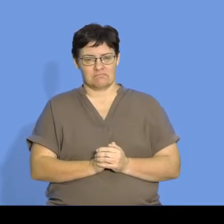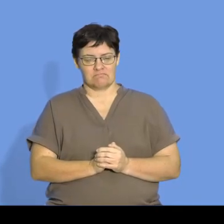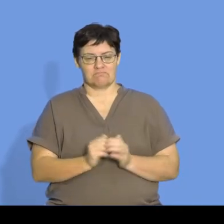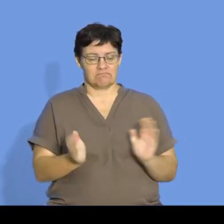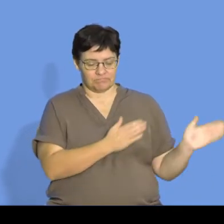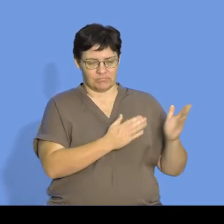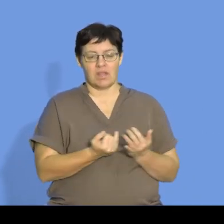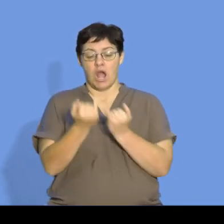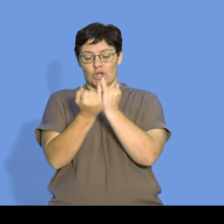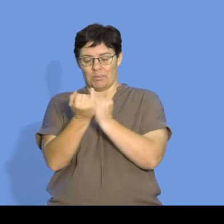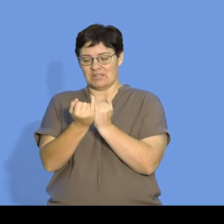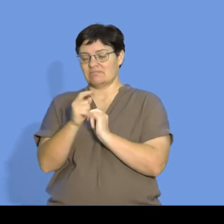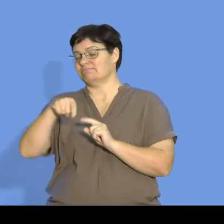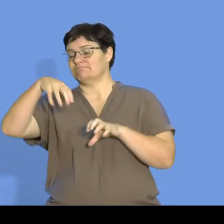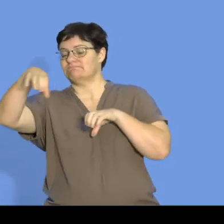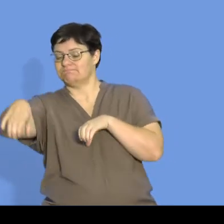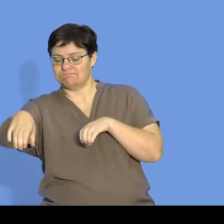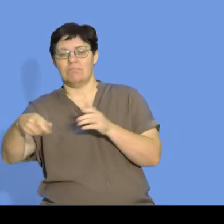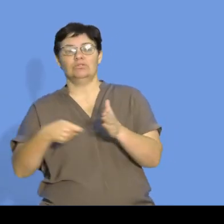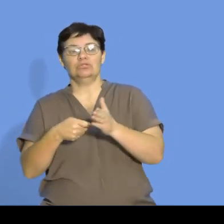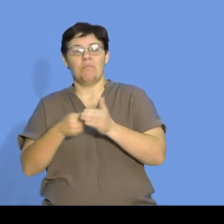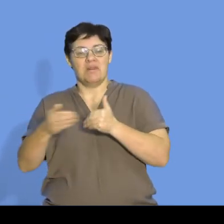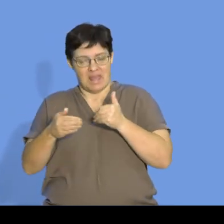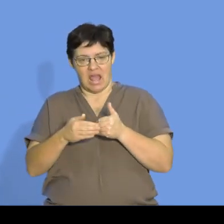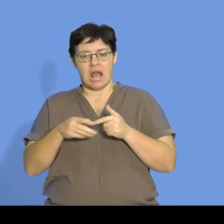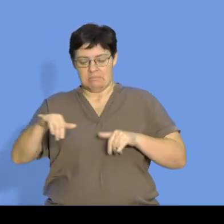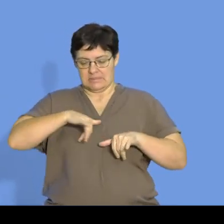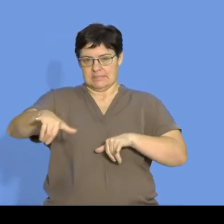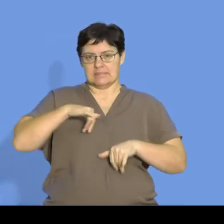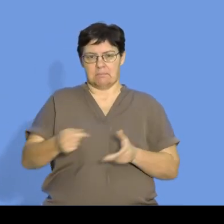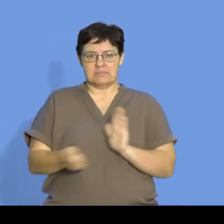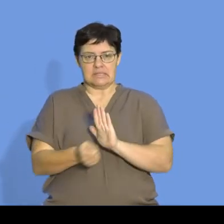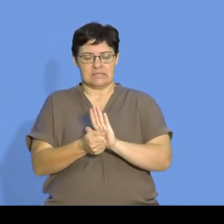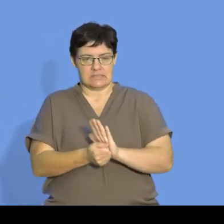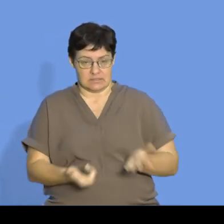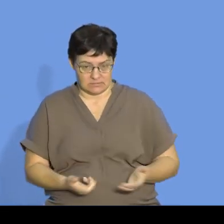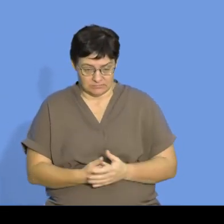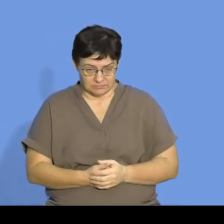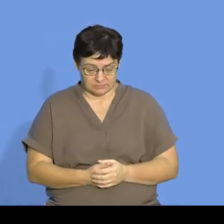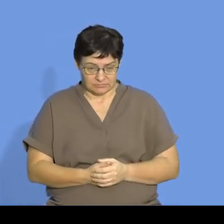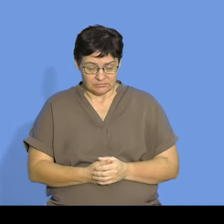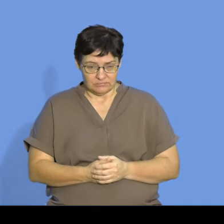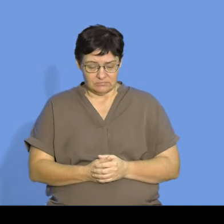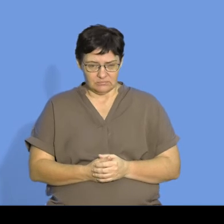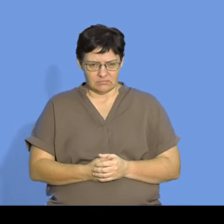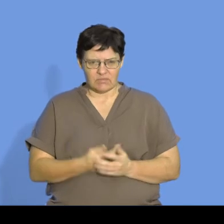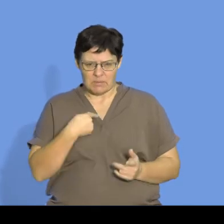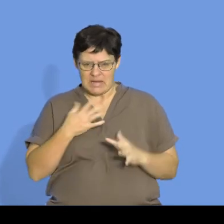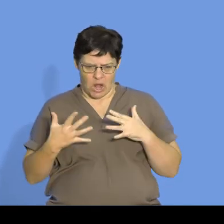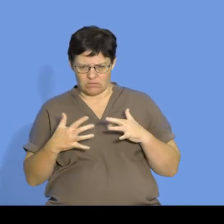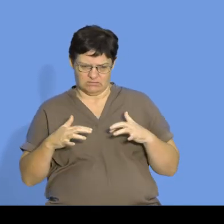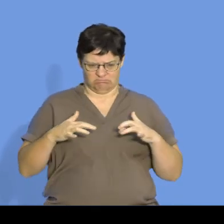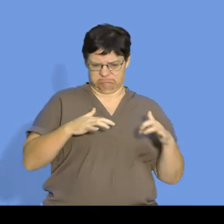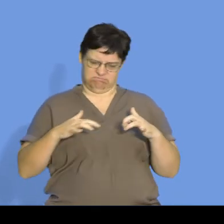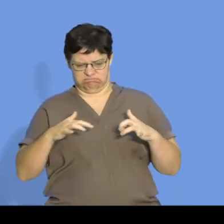Right, you have a new competitor who started operating in a nearby shop, and obviously it's creating a